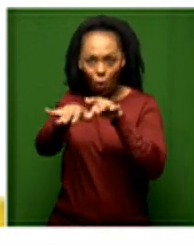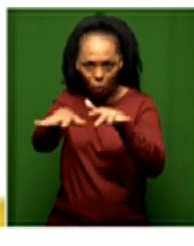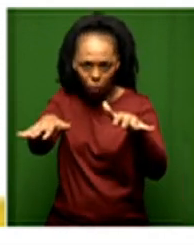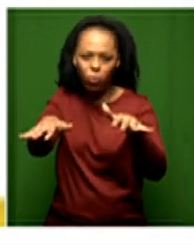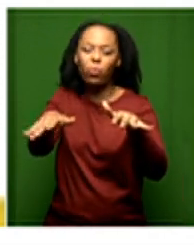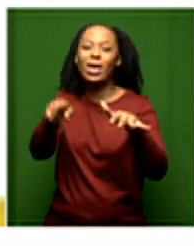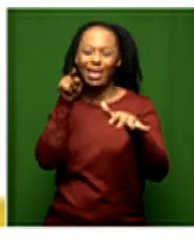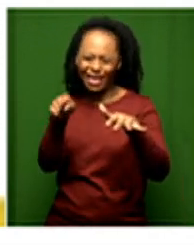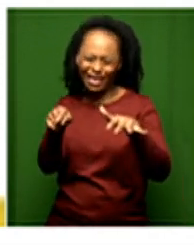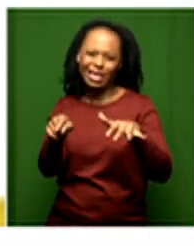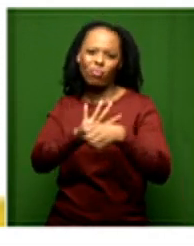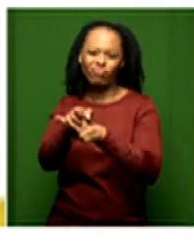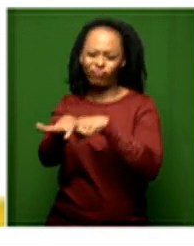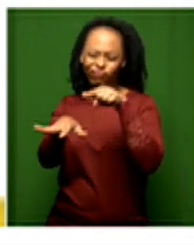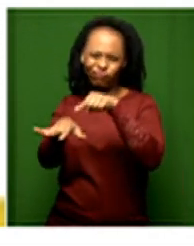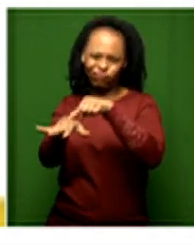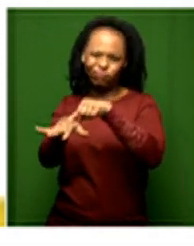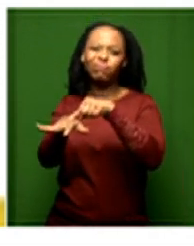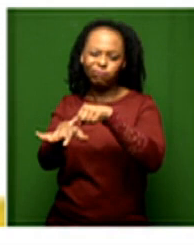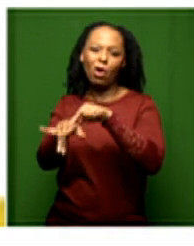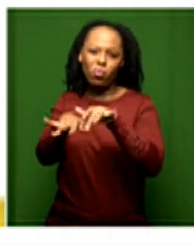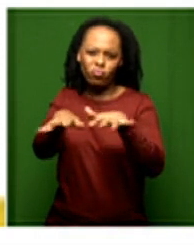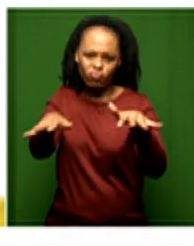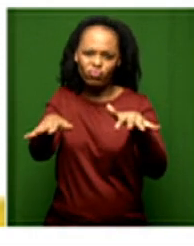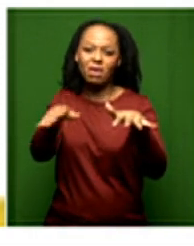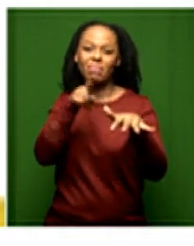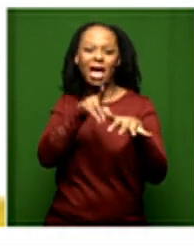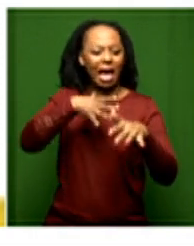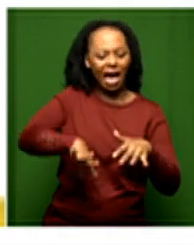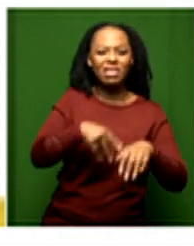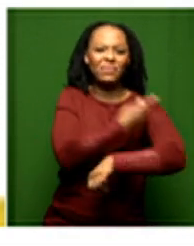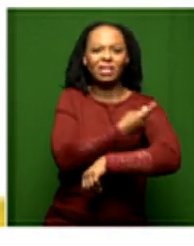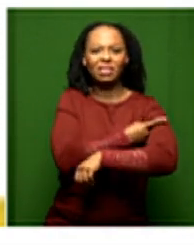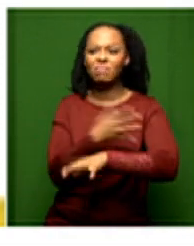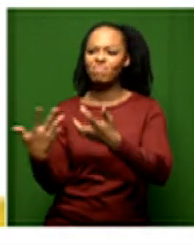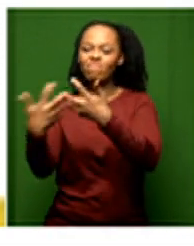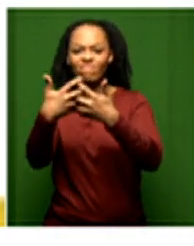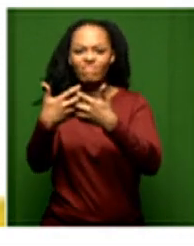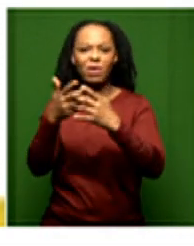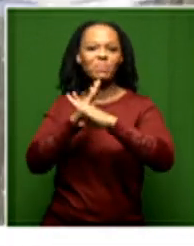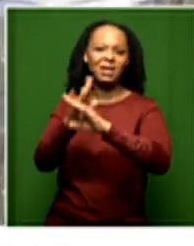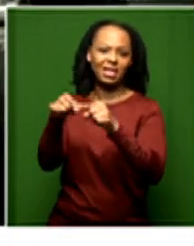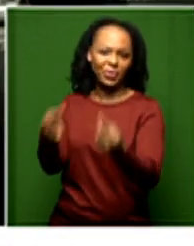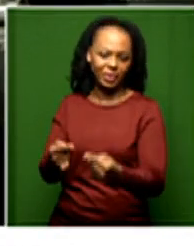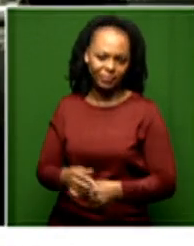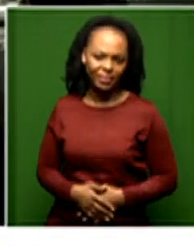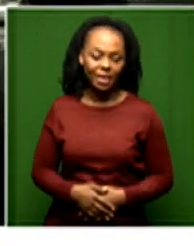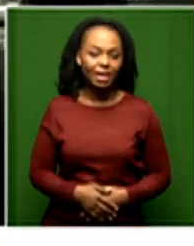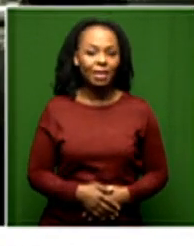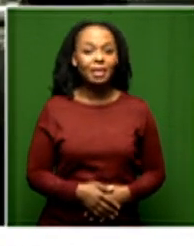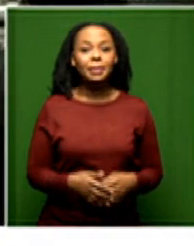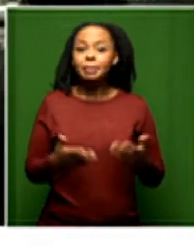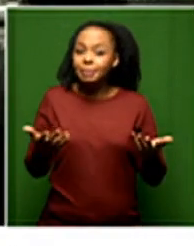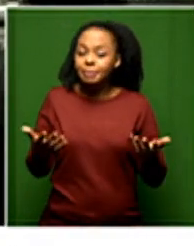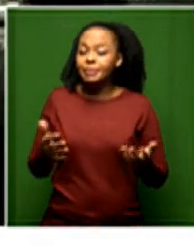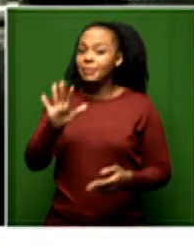African variant, which honestly they could not be effective. But even 57% is a long way off